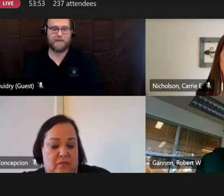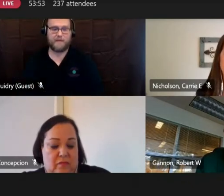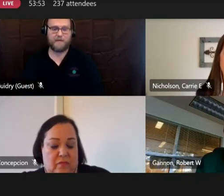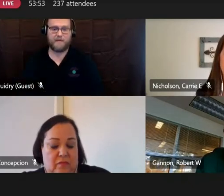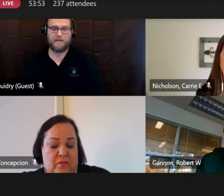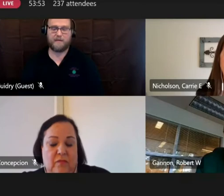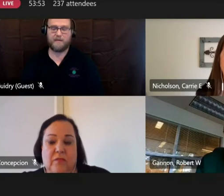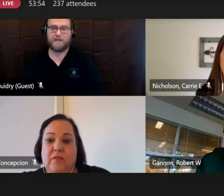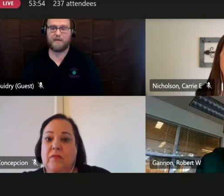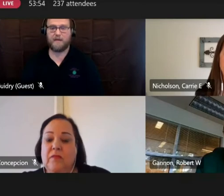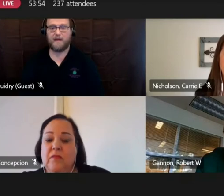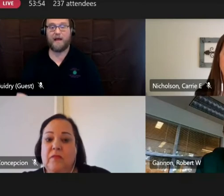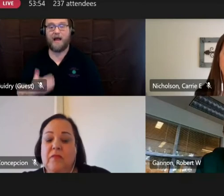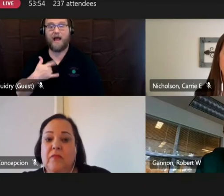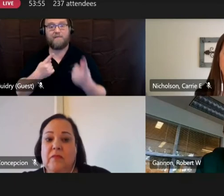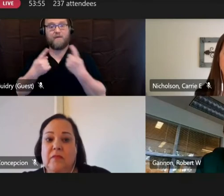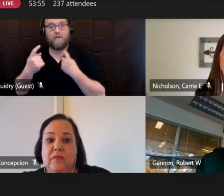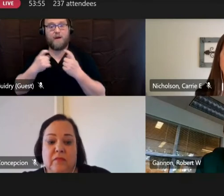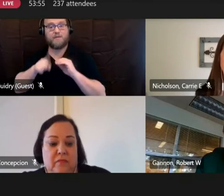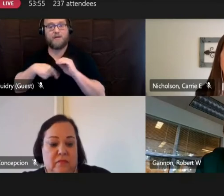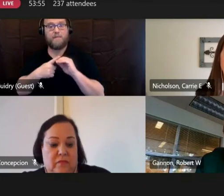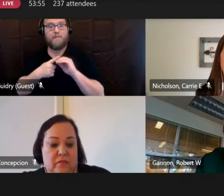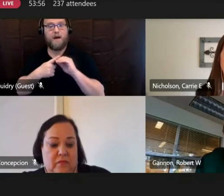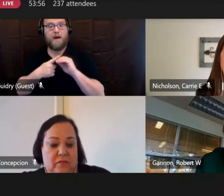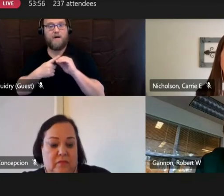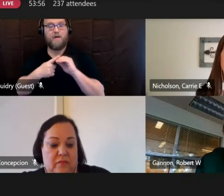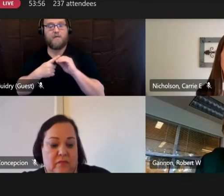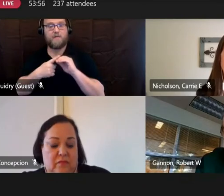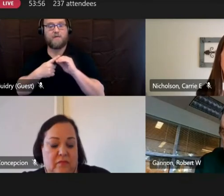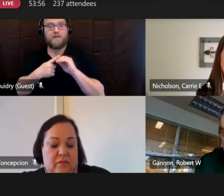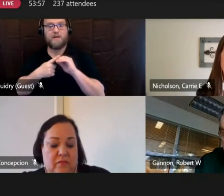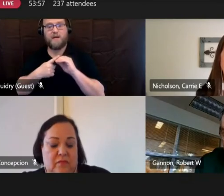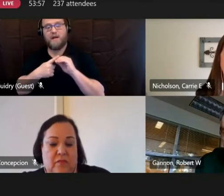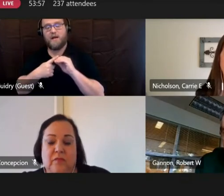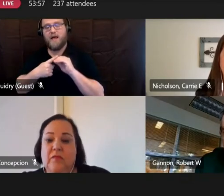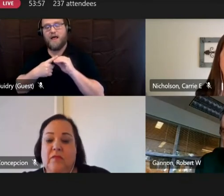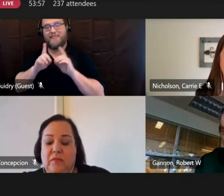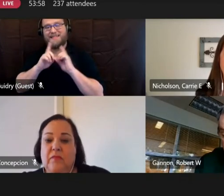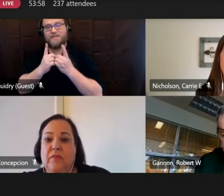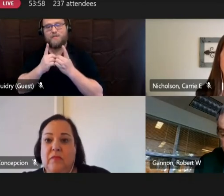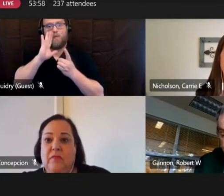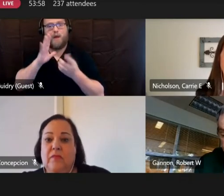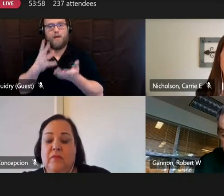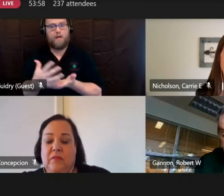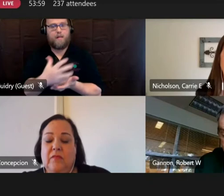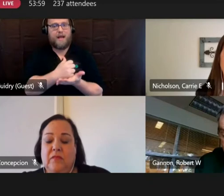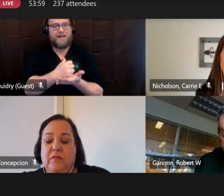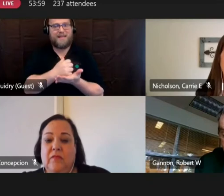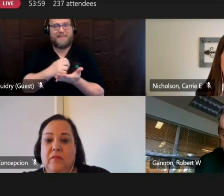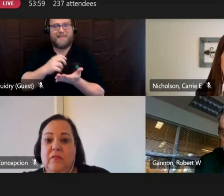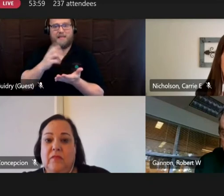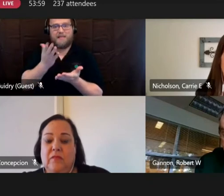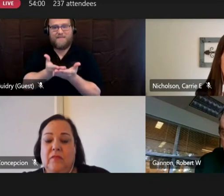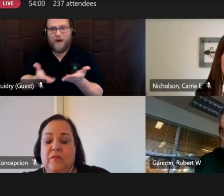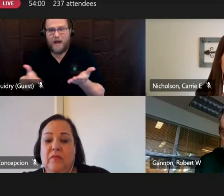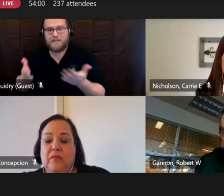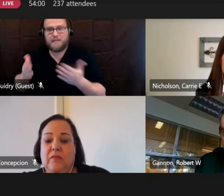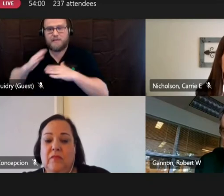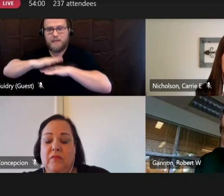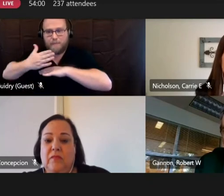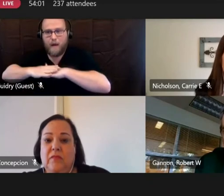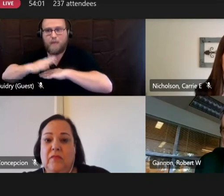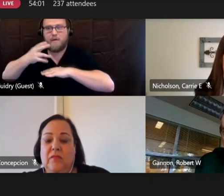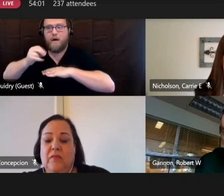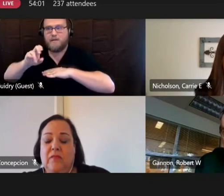question about the district collecting all devices and hotspots at the end of the year. Would working on school assignments digitally be